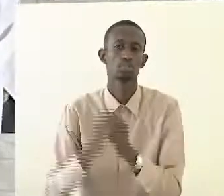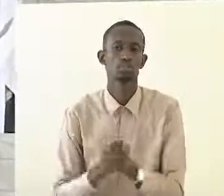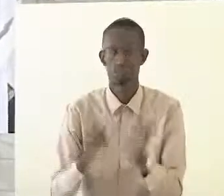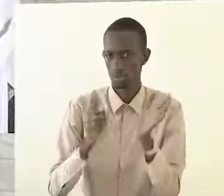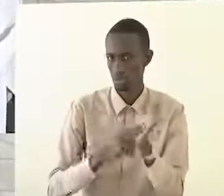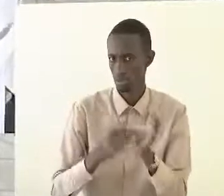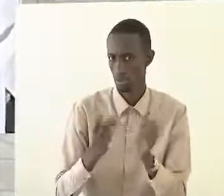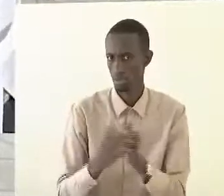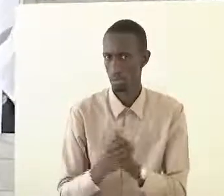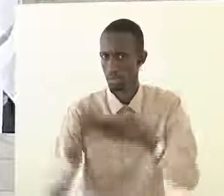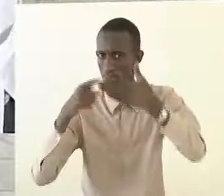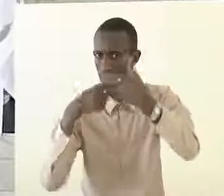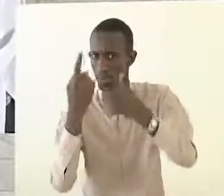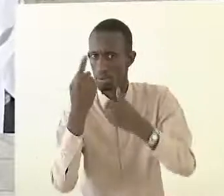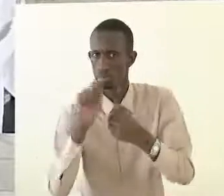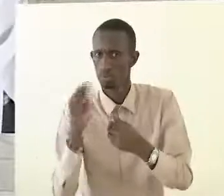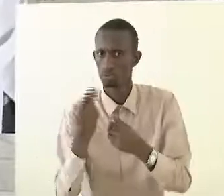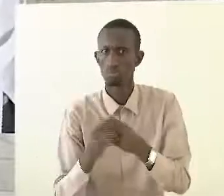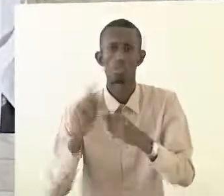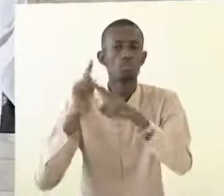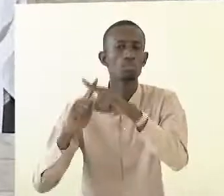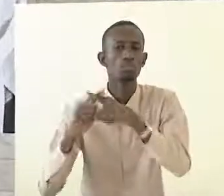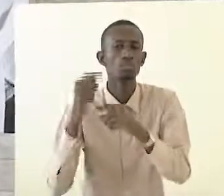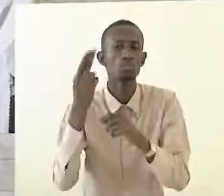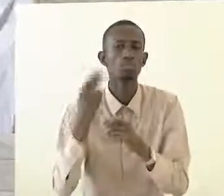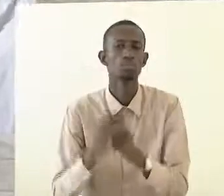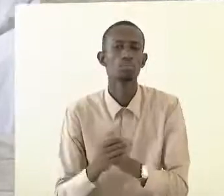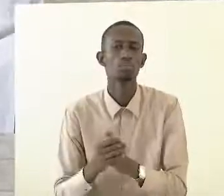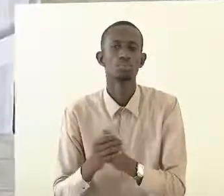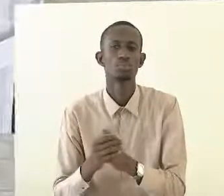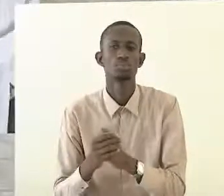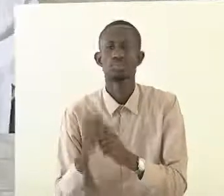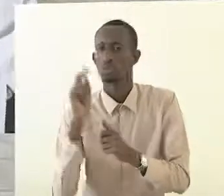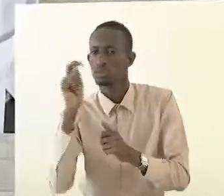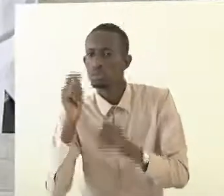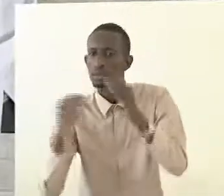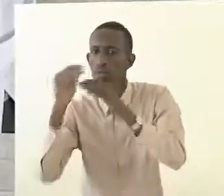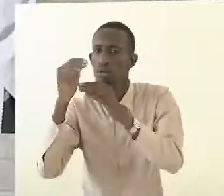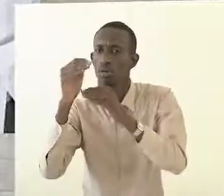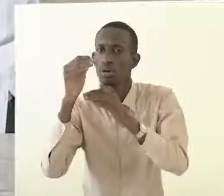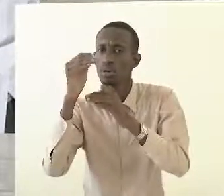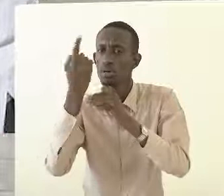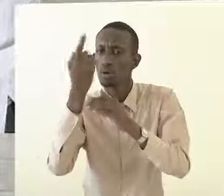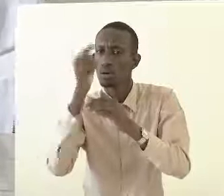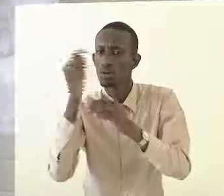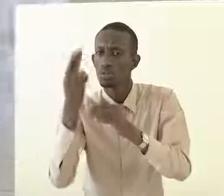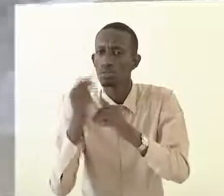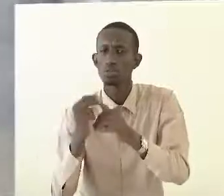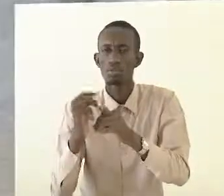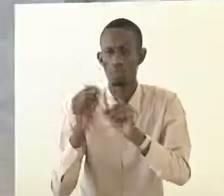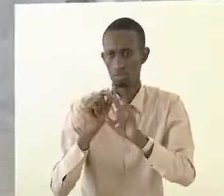be having minus a half times 2. T power half is square root of T plus